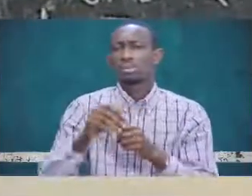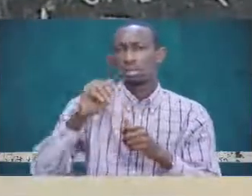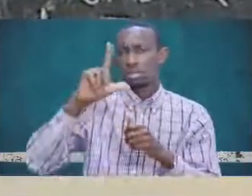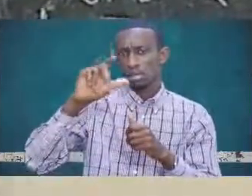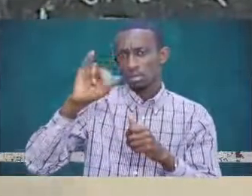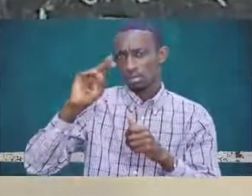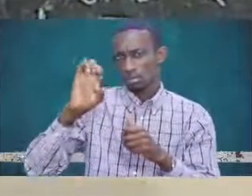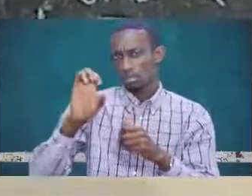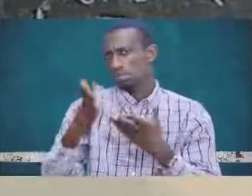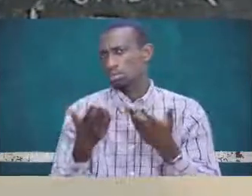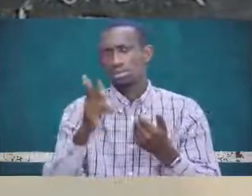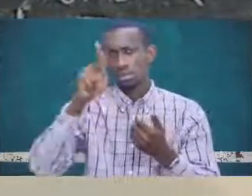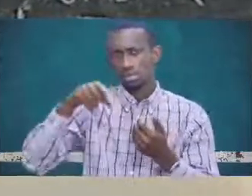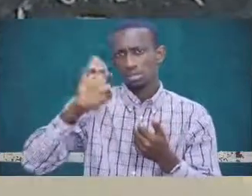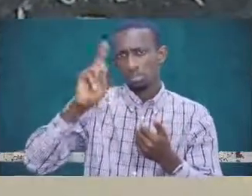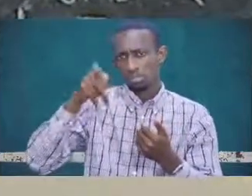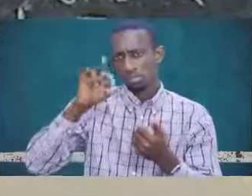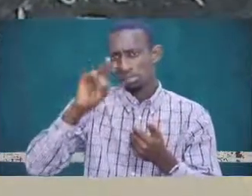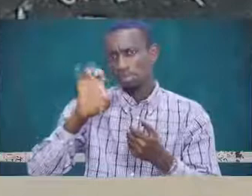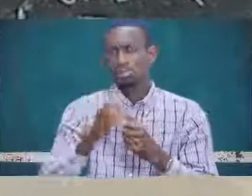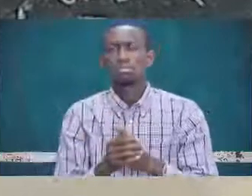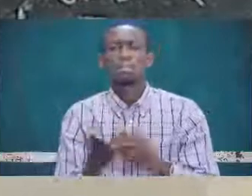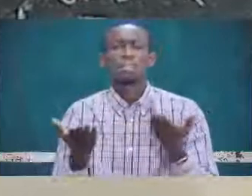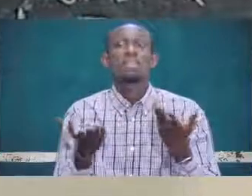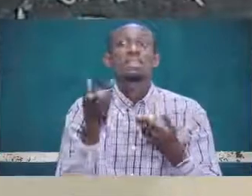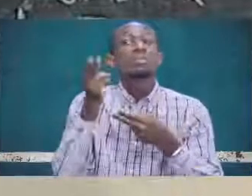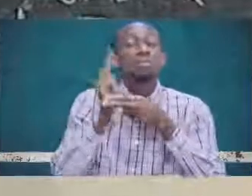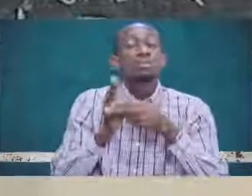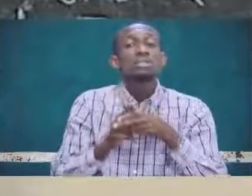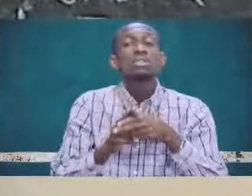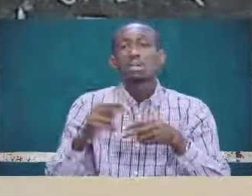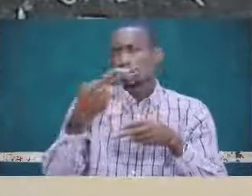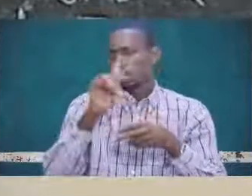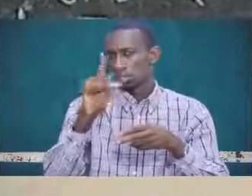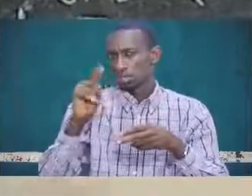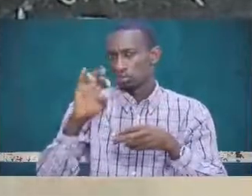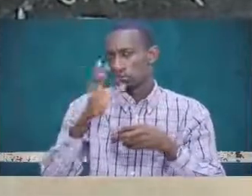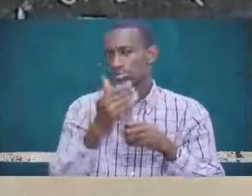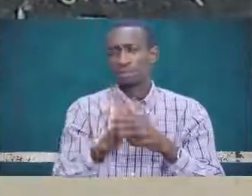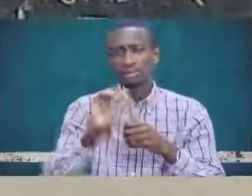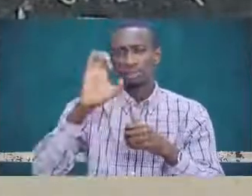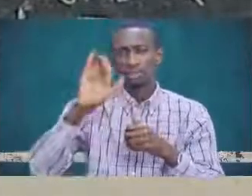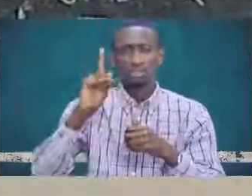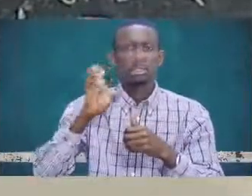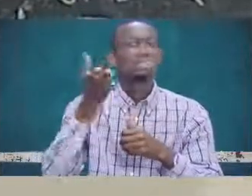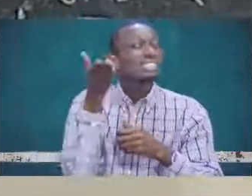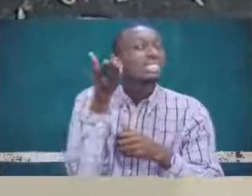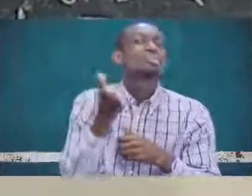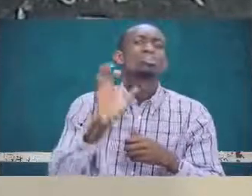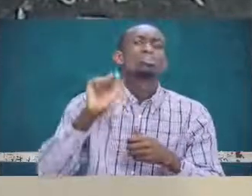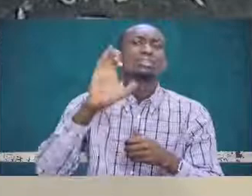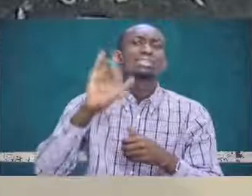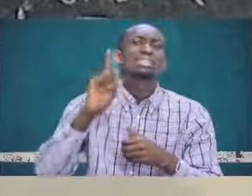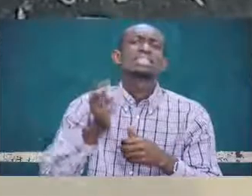also talk about what you call hydrochloric acid. I said now we can continue and say, this continues